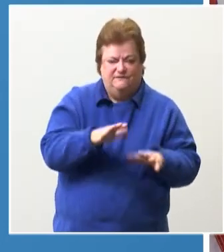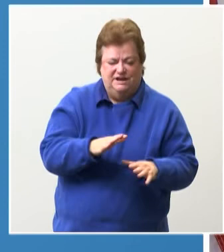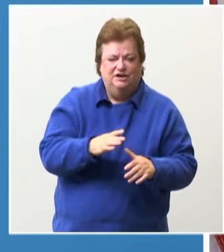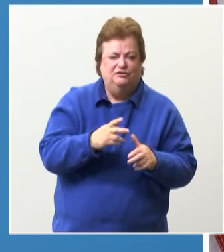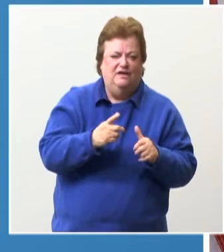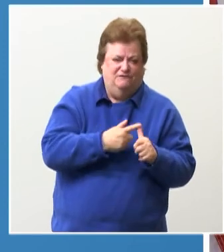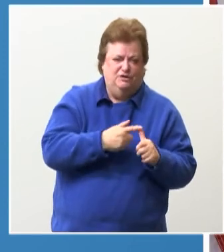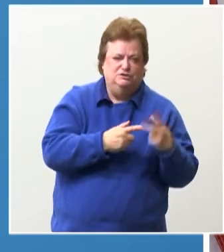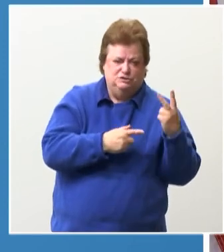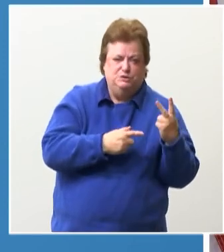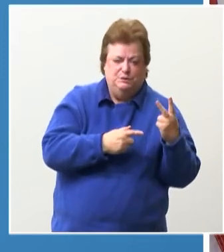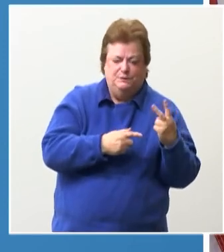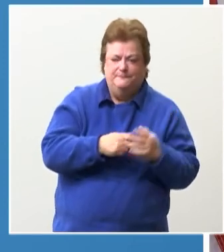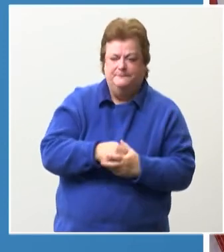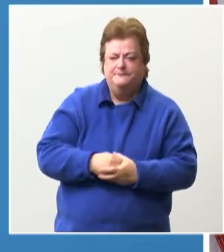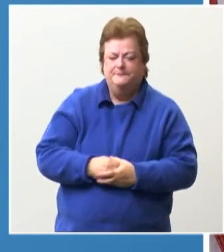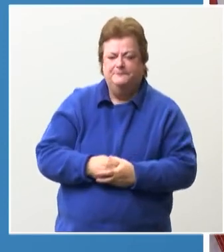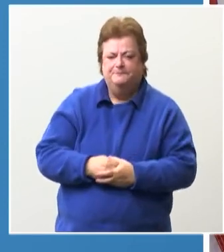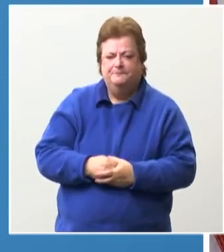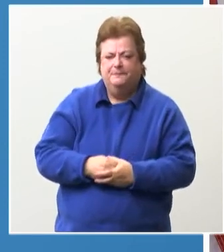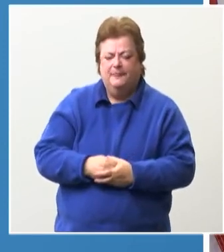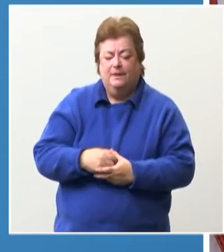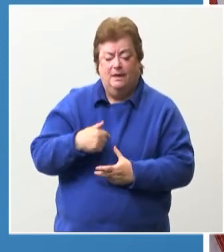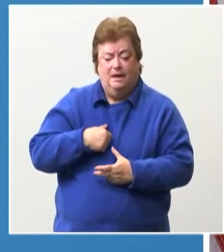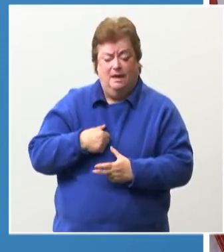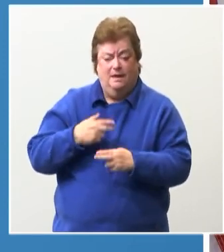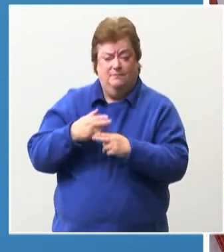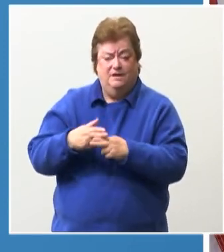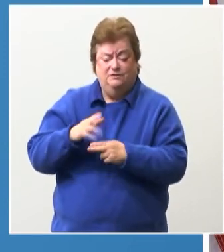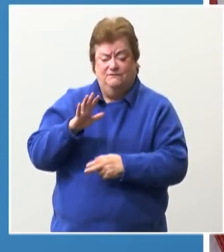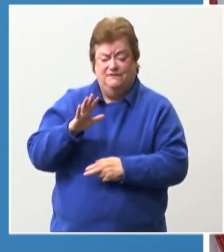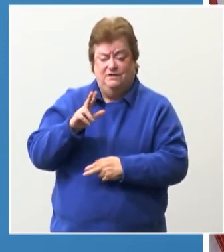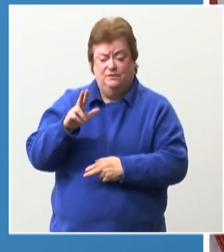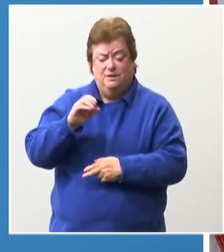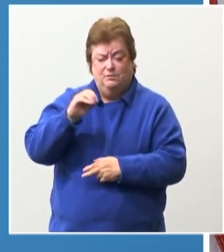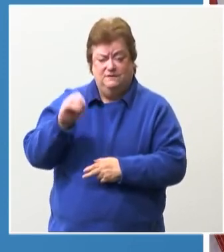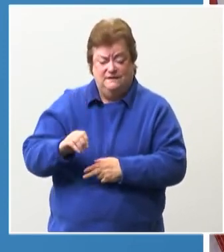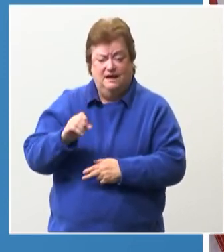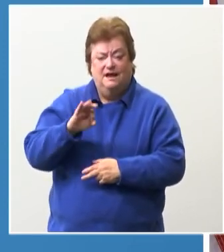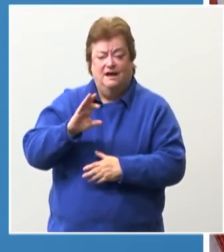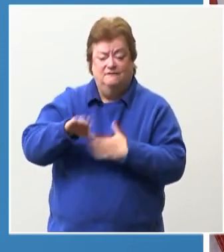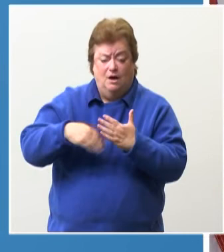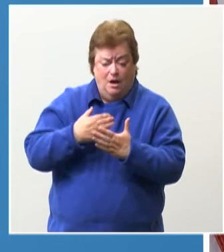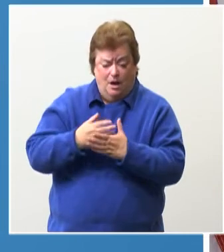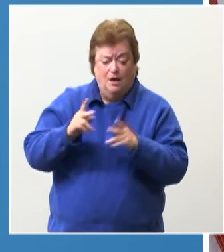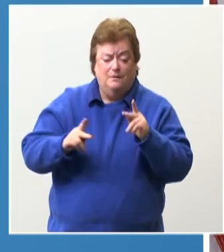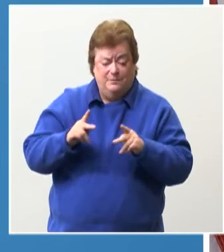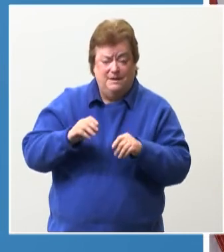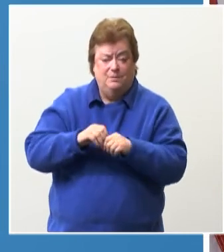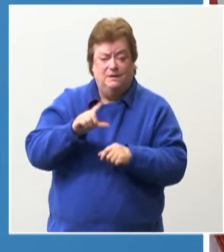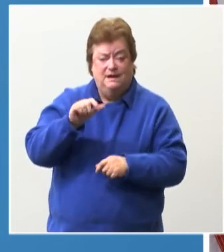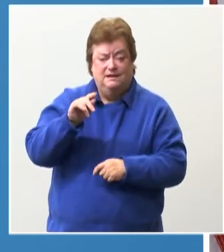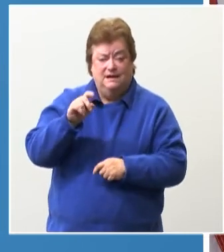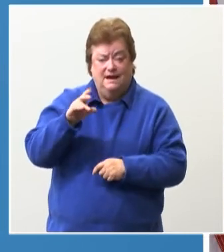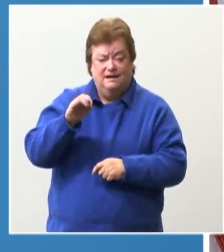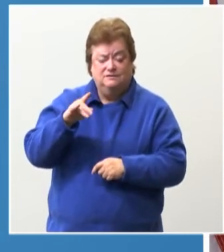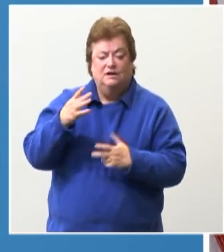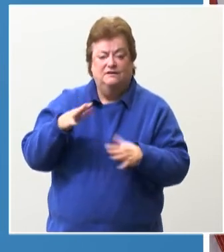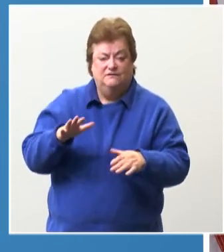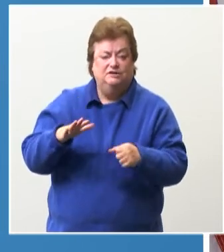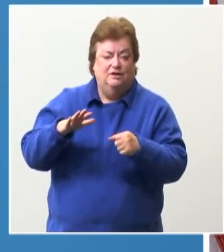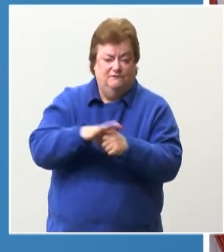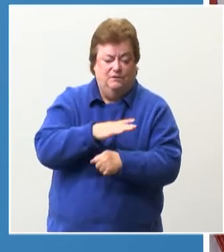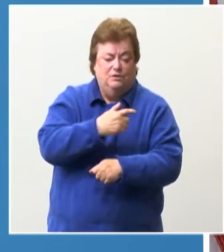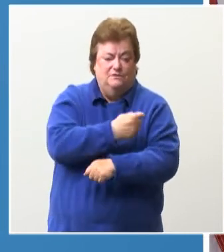initial series. As I mentioned, 63% of all Lancaster County residents are now fully vaccinated. That